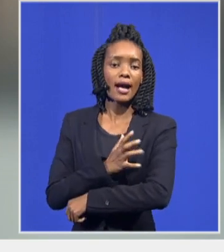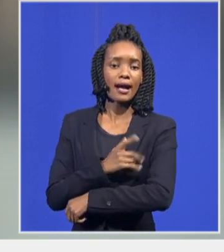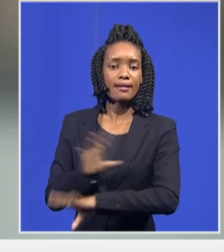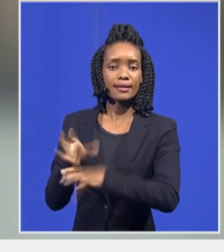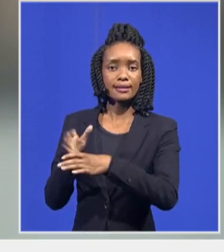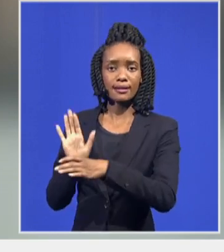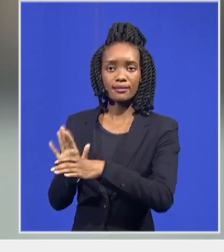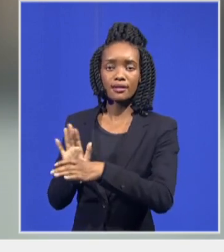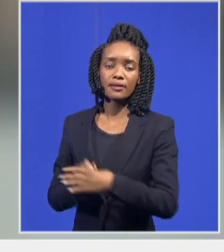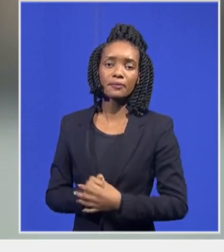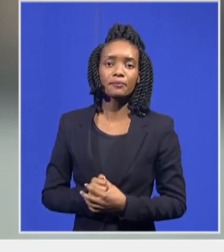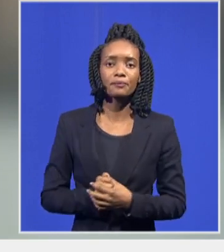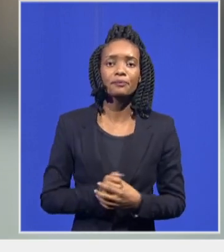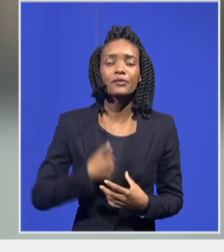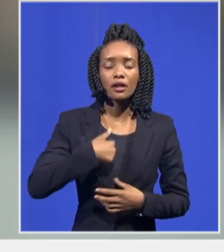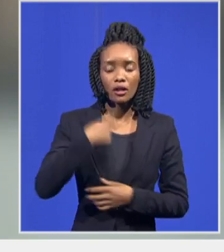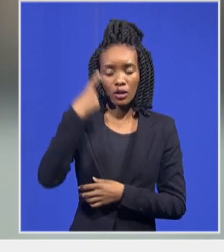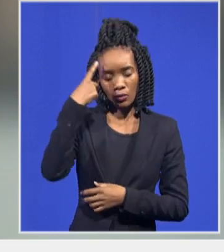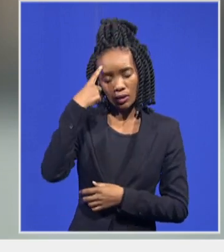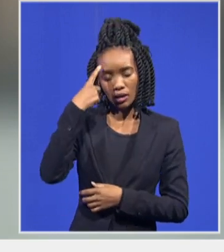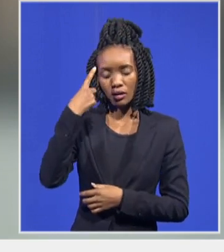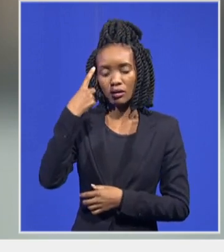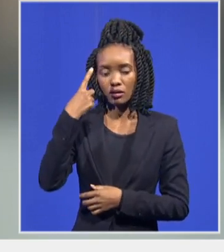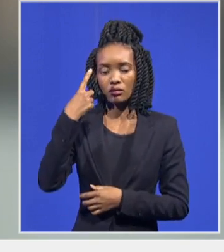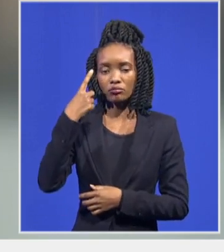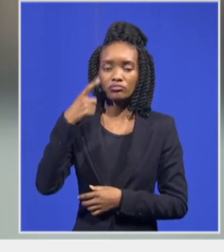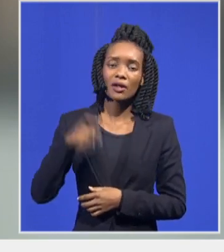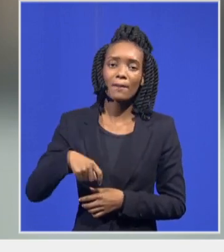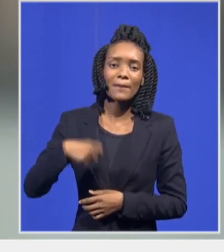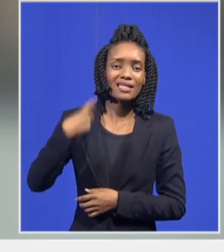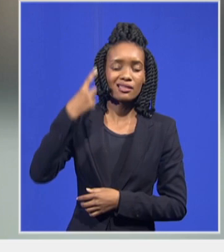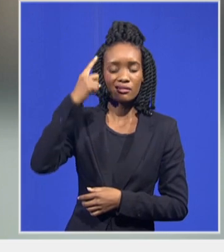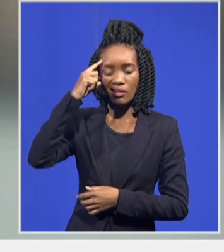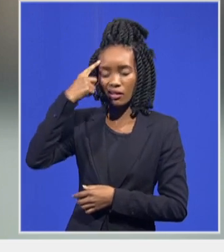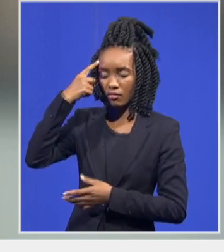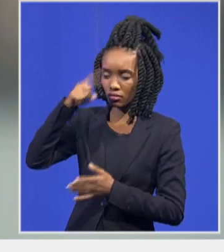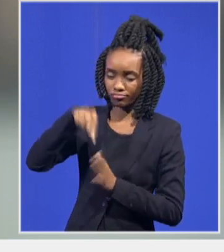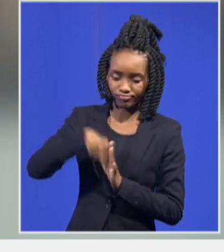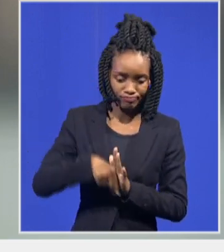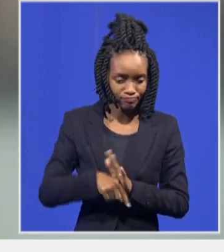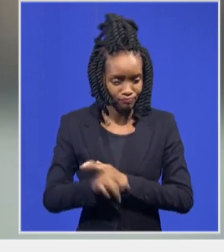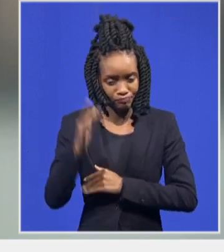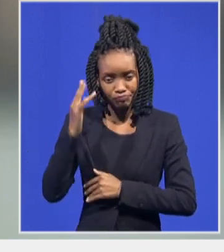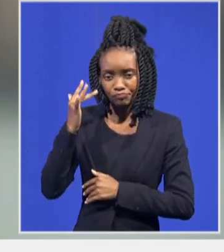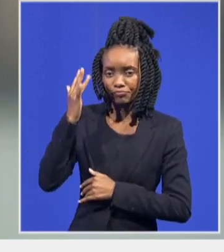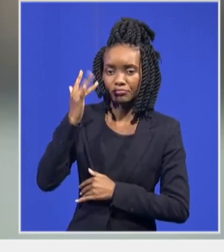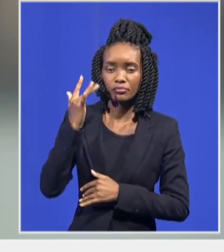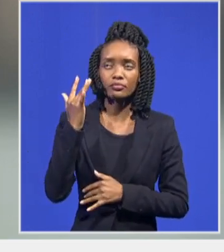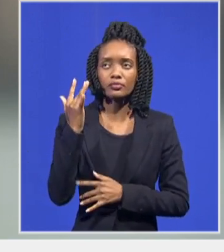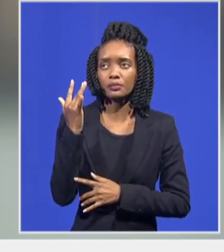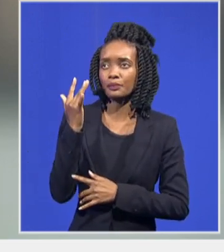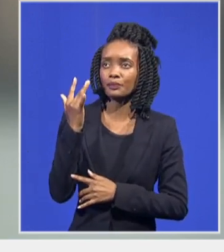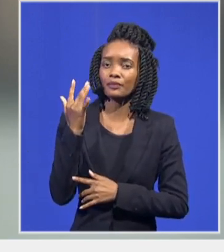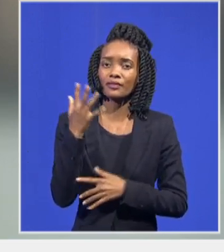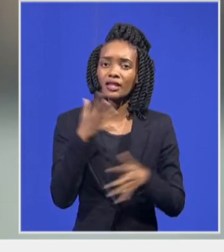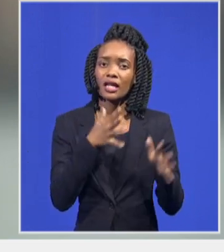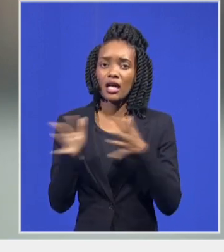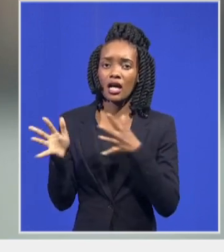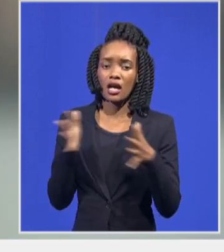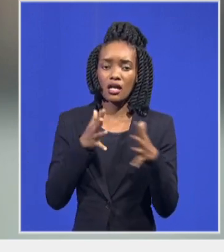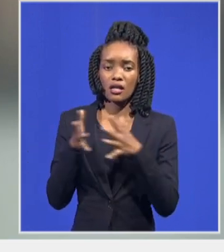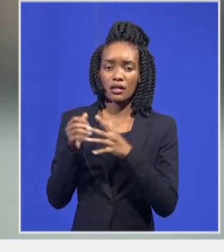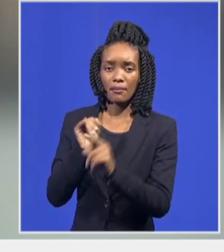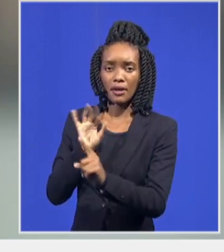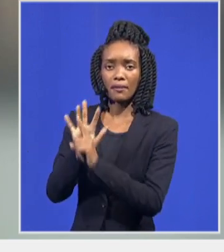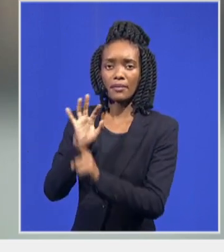And we think that you've got to think a little bit more carefully around how to mitigate climate impacts and